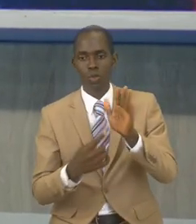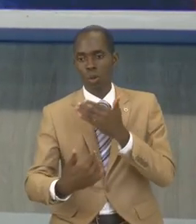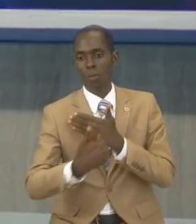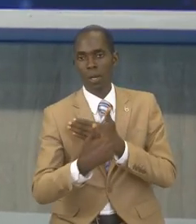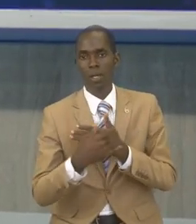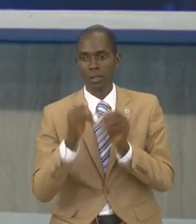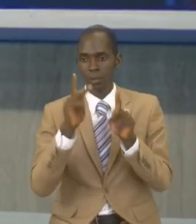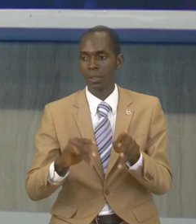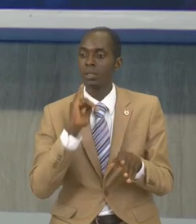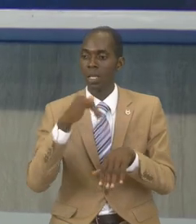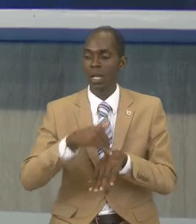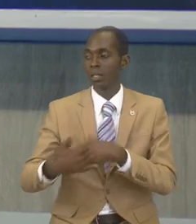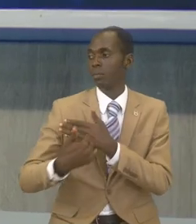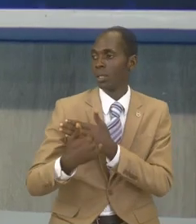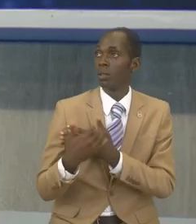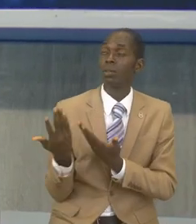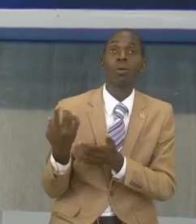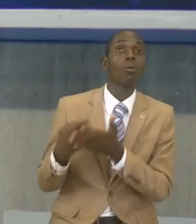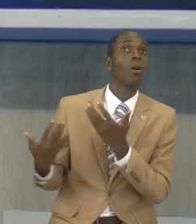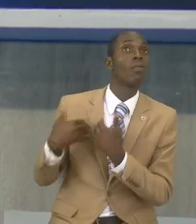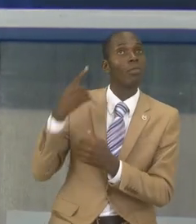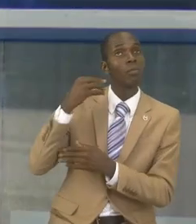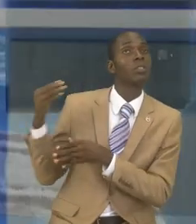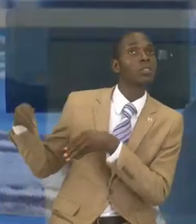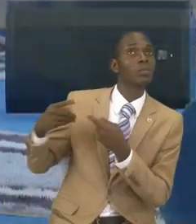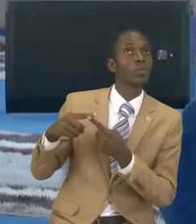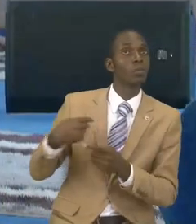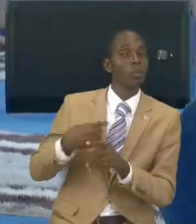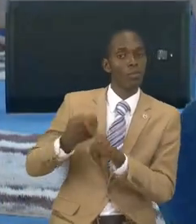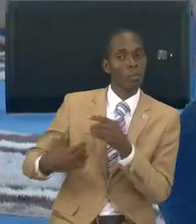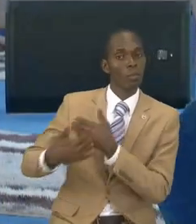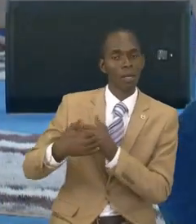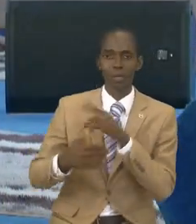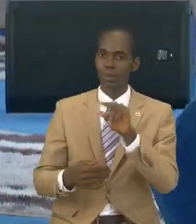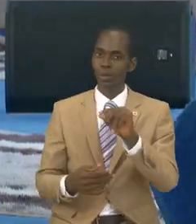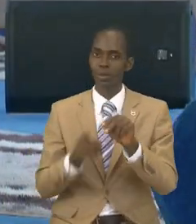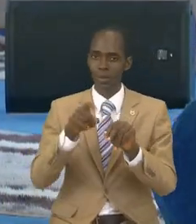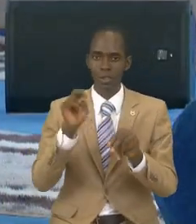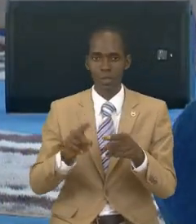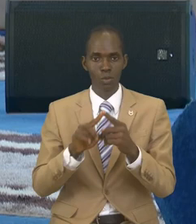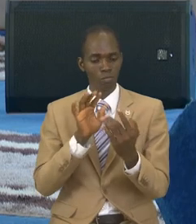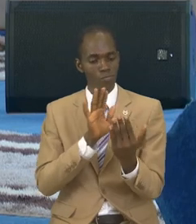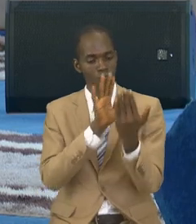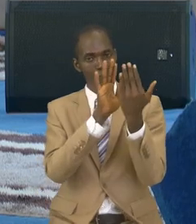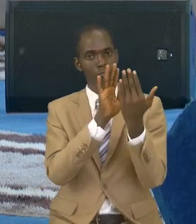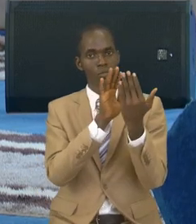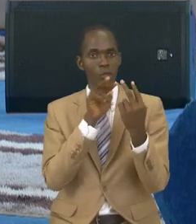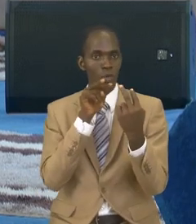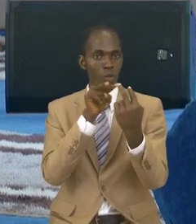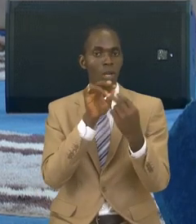the back there and I said, okay, what do you have for me? Give it to me. No, I face him. I look at him. I show